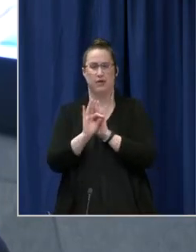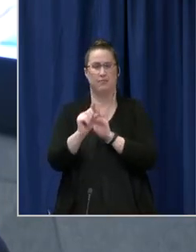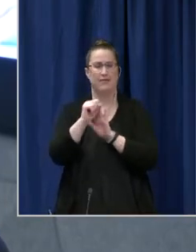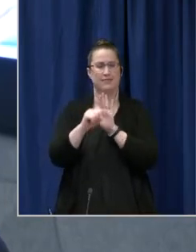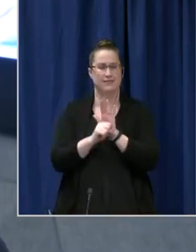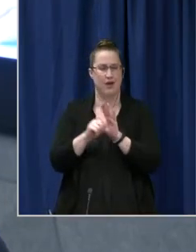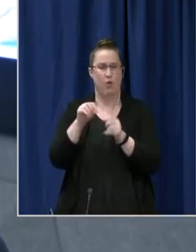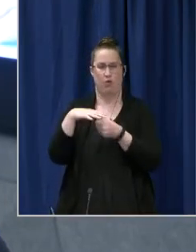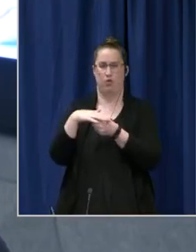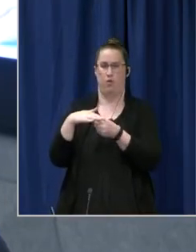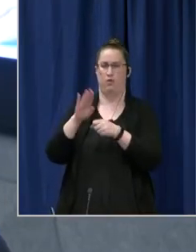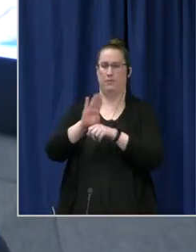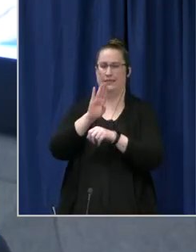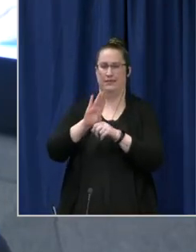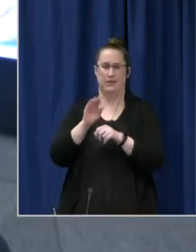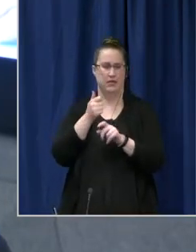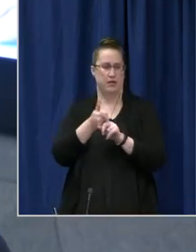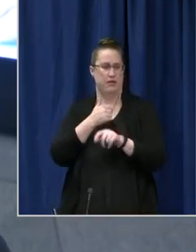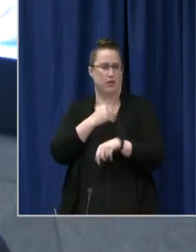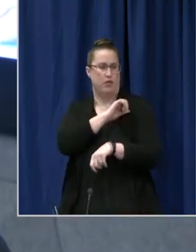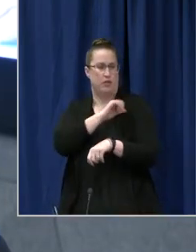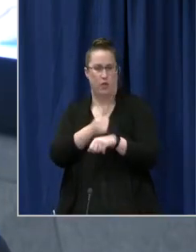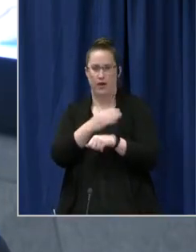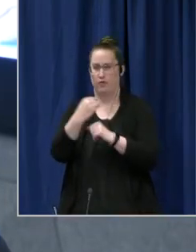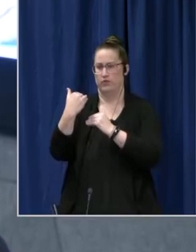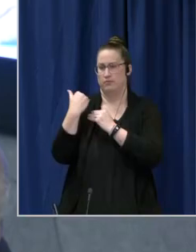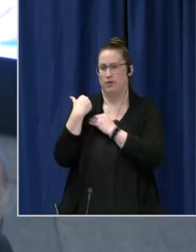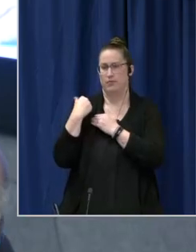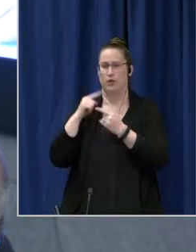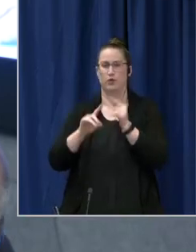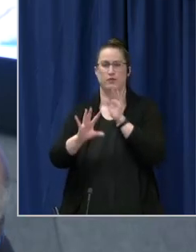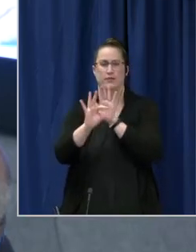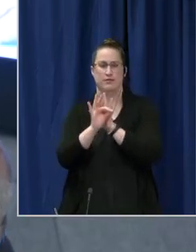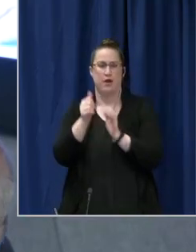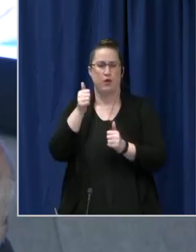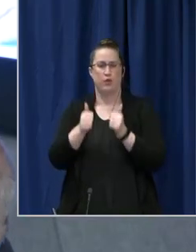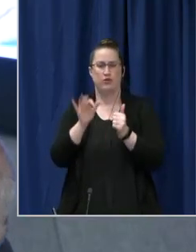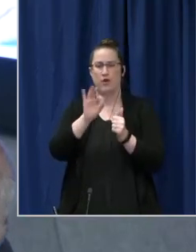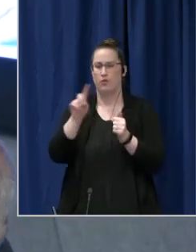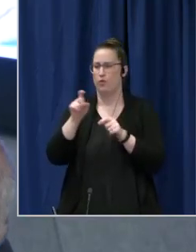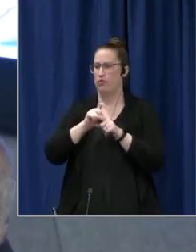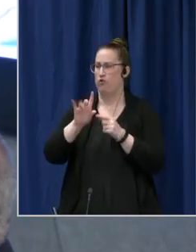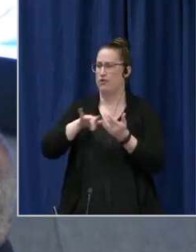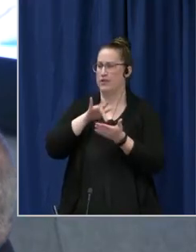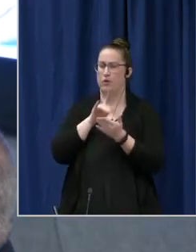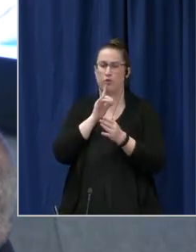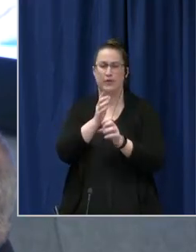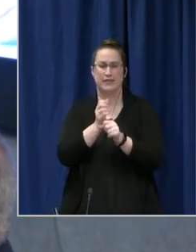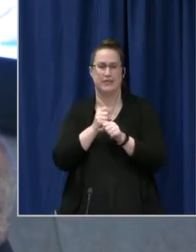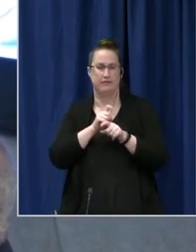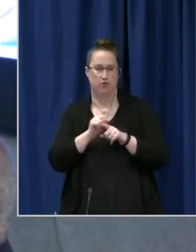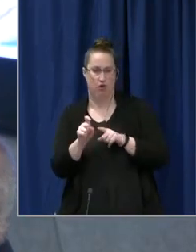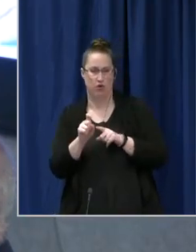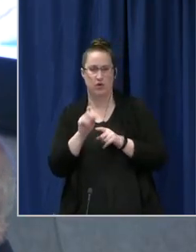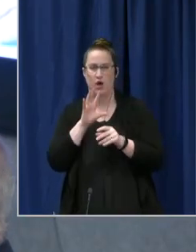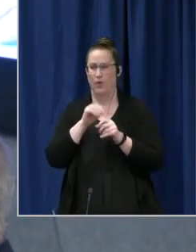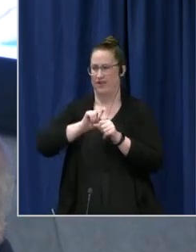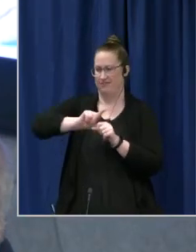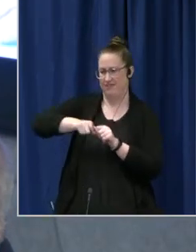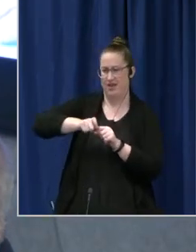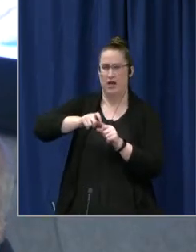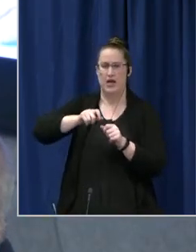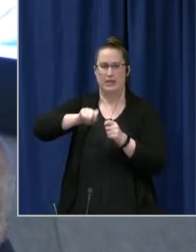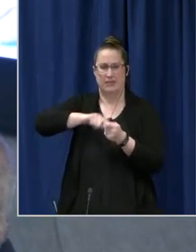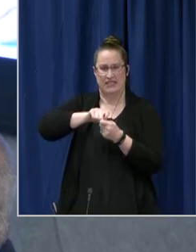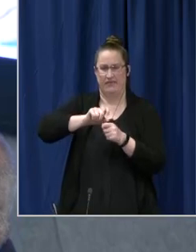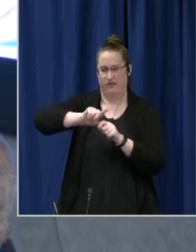local entity that has the authority and responsibility to designate which 911 call center will receive calls within a specific